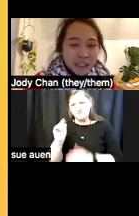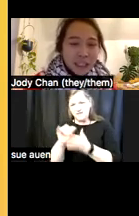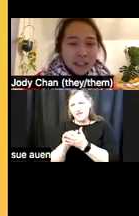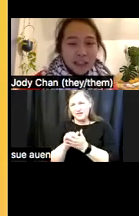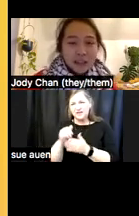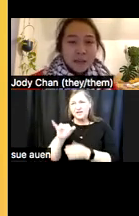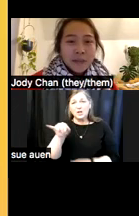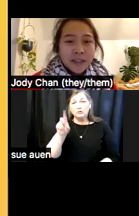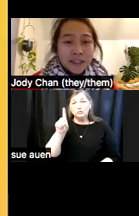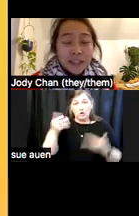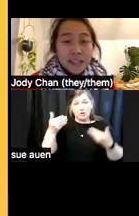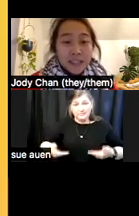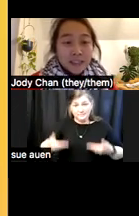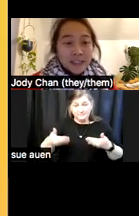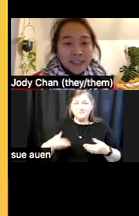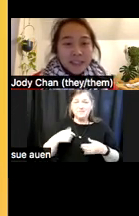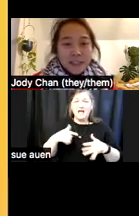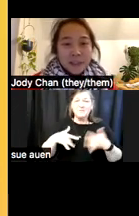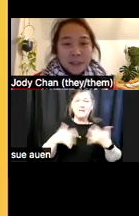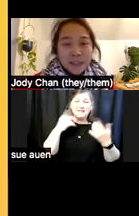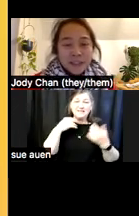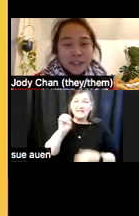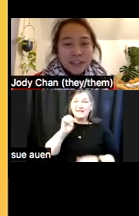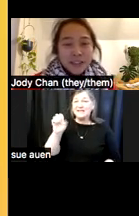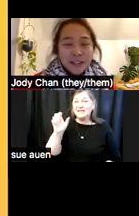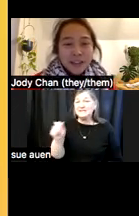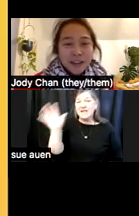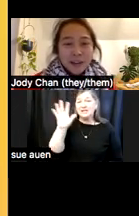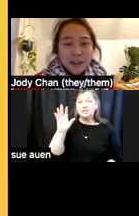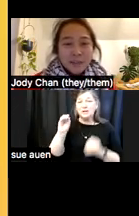I'm Jody. I'm a light-skinned East Asian person